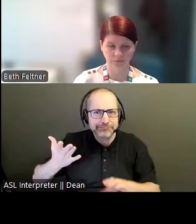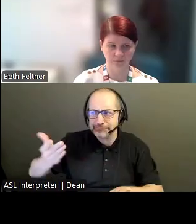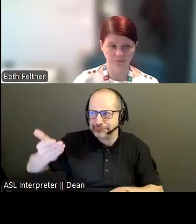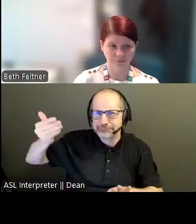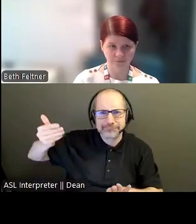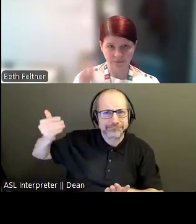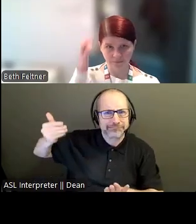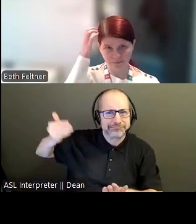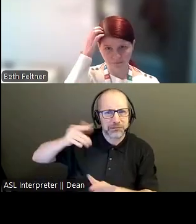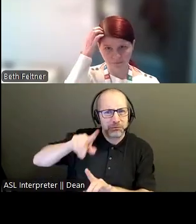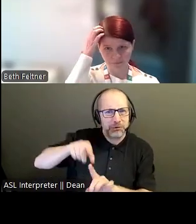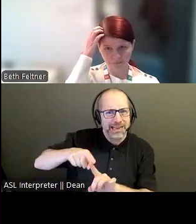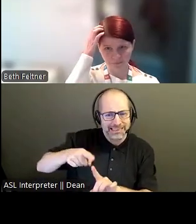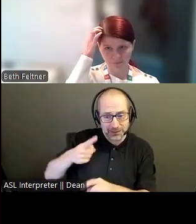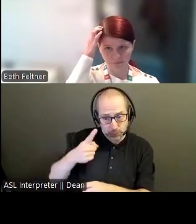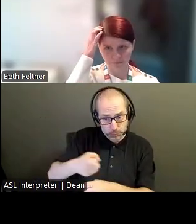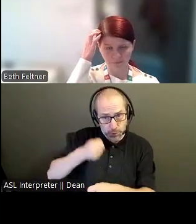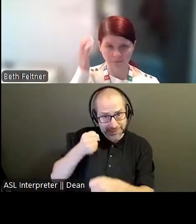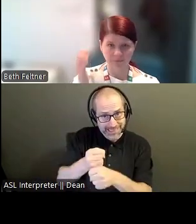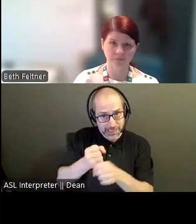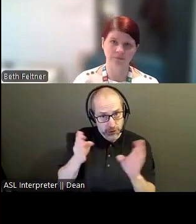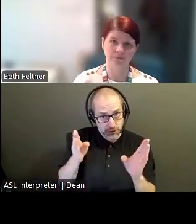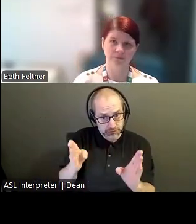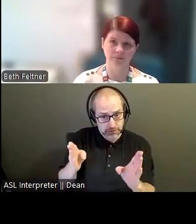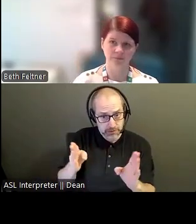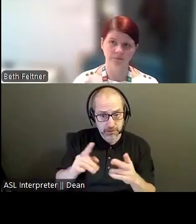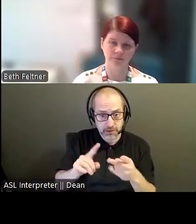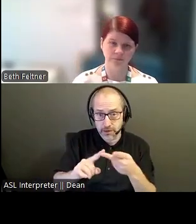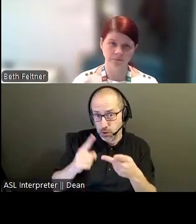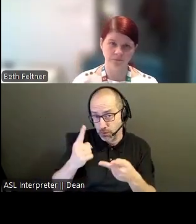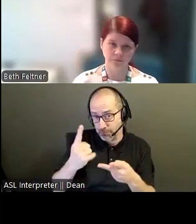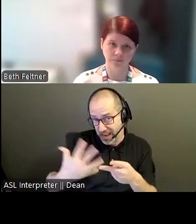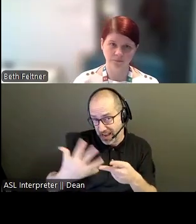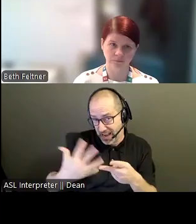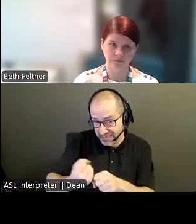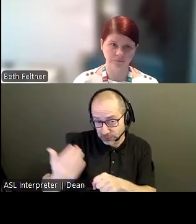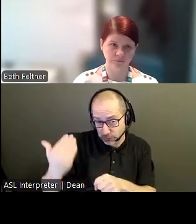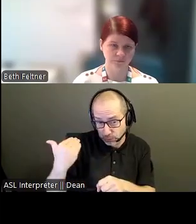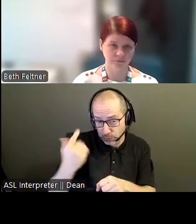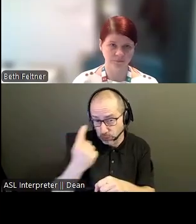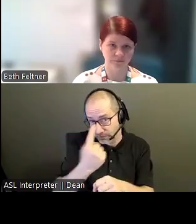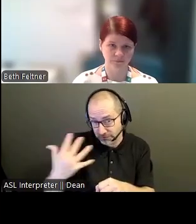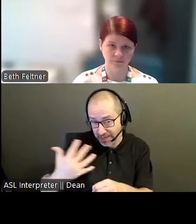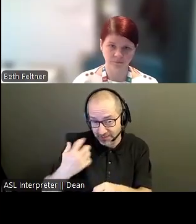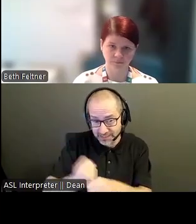So we have within the last year, 1 to 5 years ago, more than 5 years ago, and I've never had